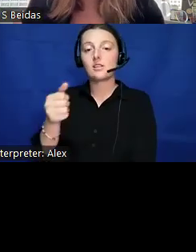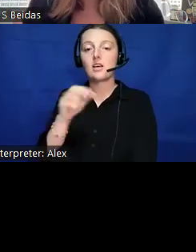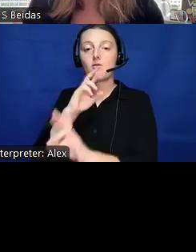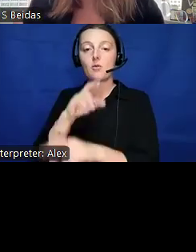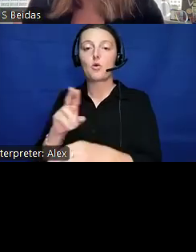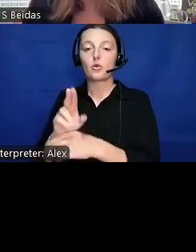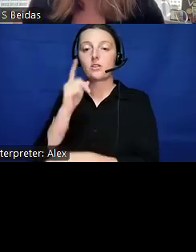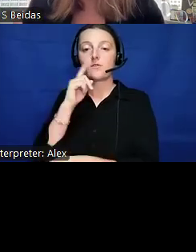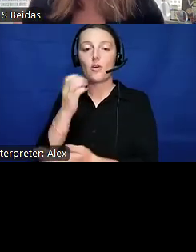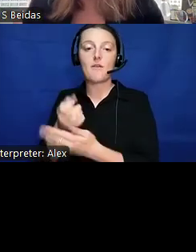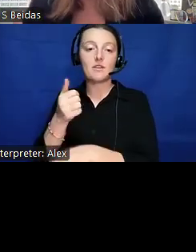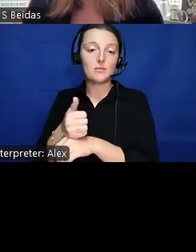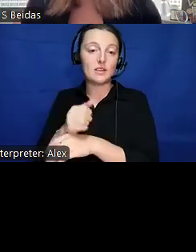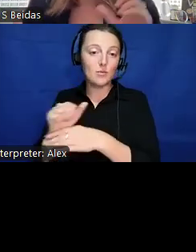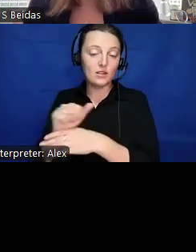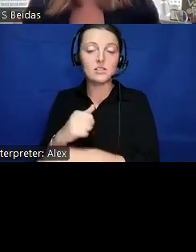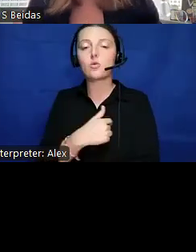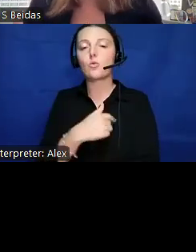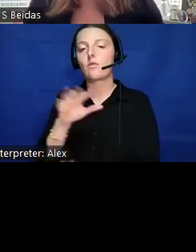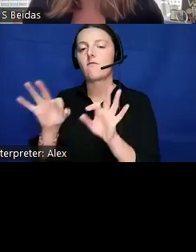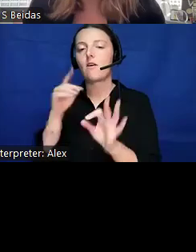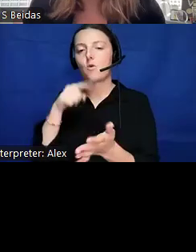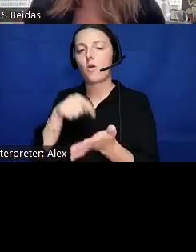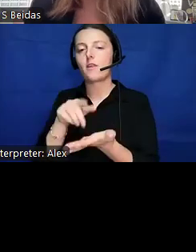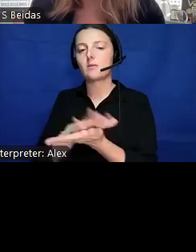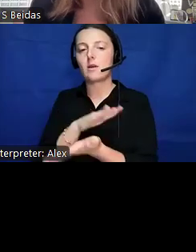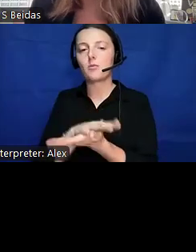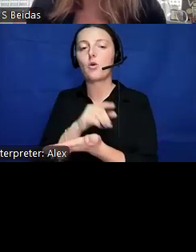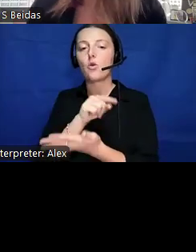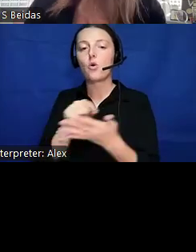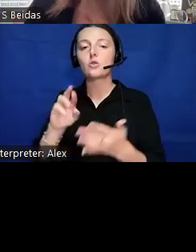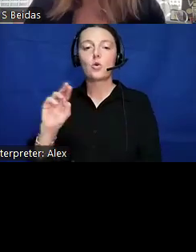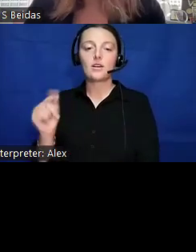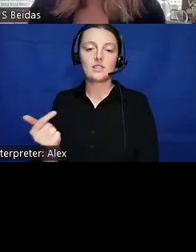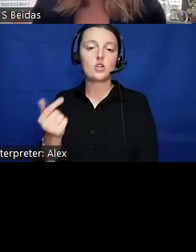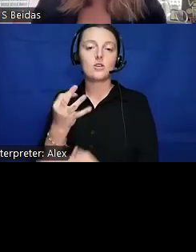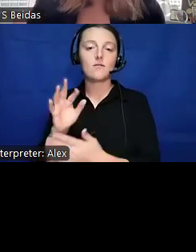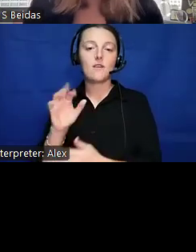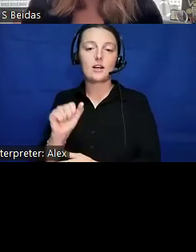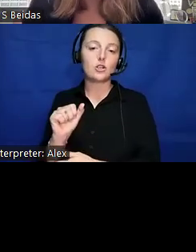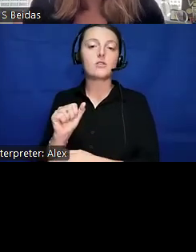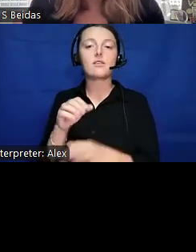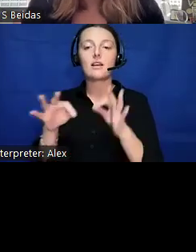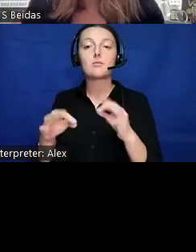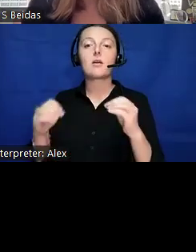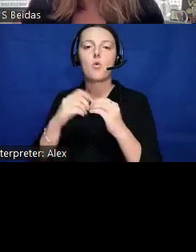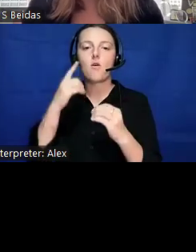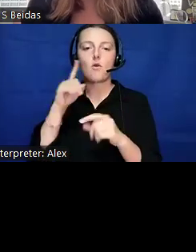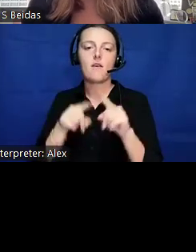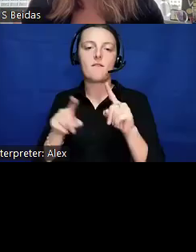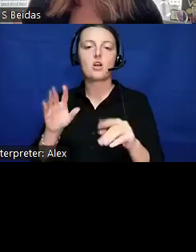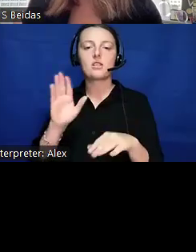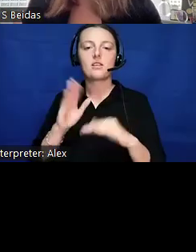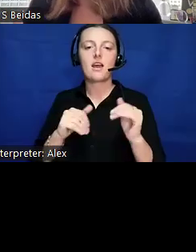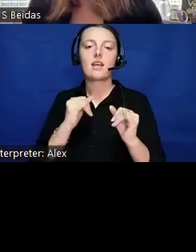we found in this paper was that those organizational factors explain more of the variance than the individual clinician factors themselves.